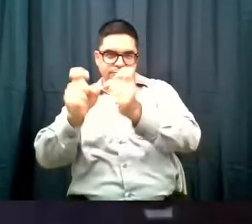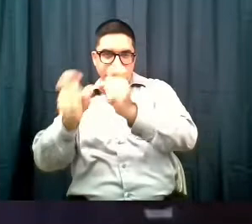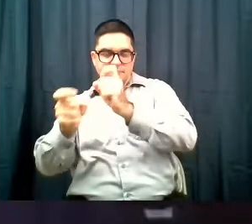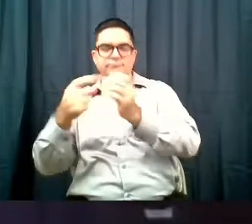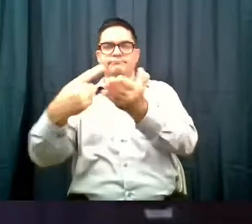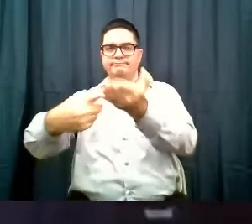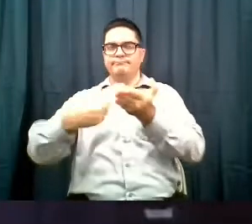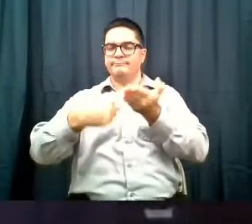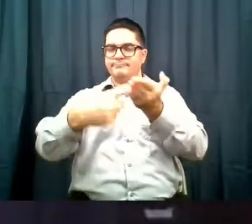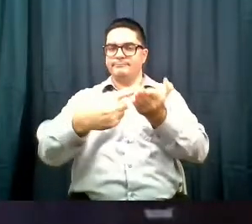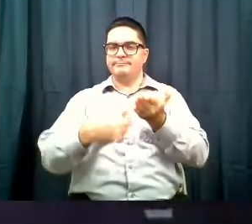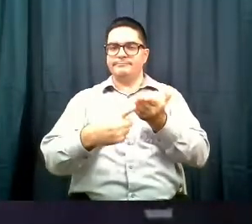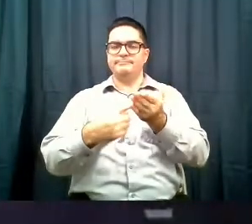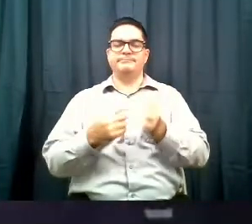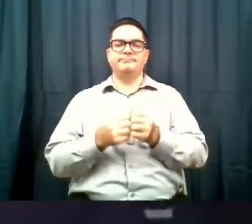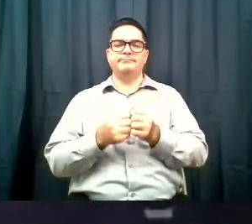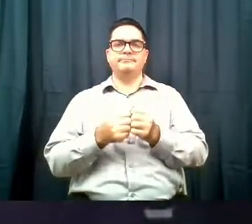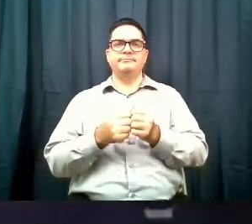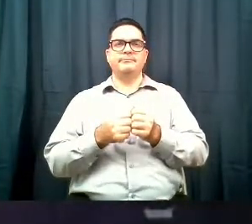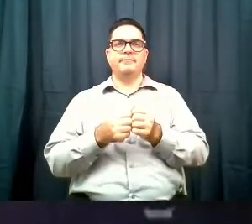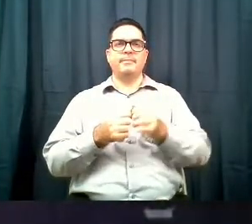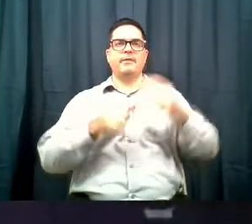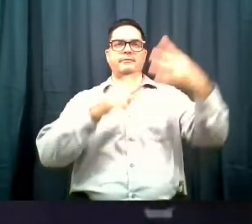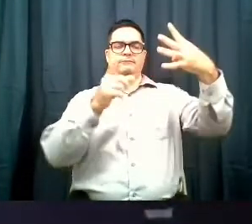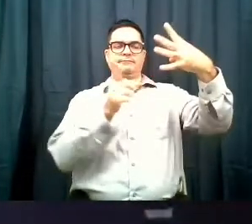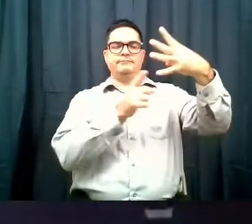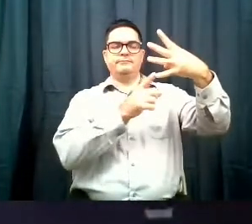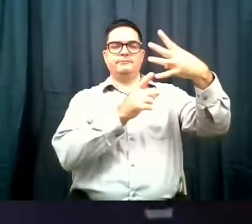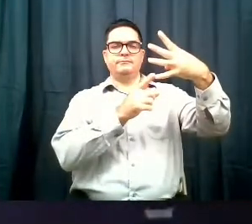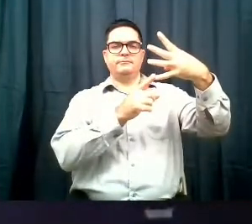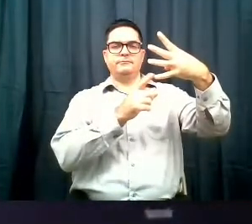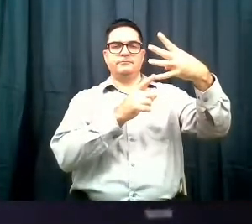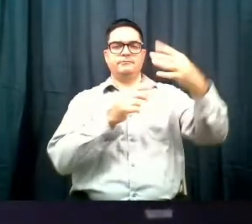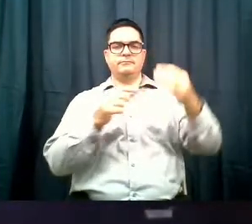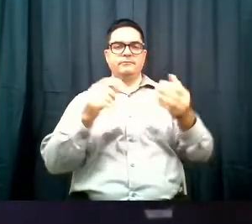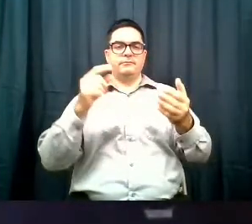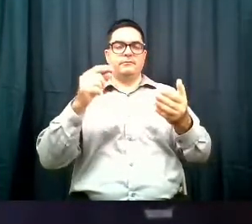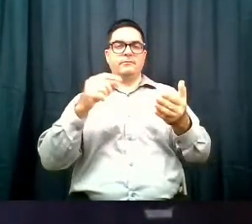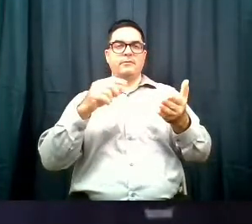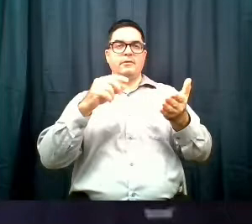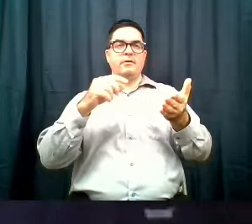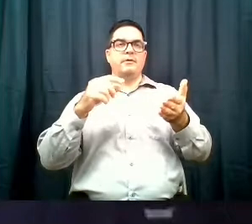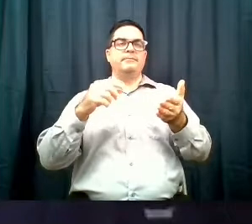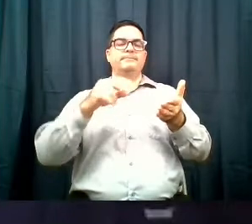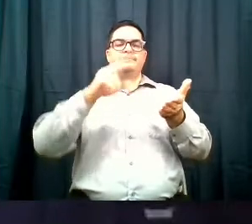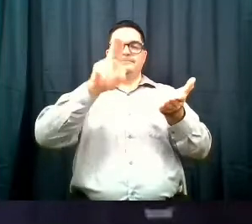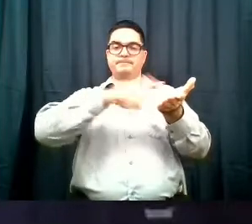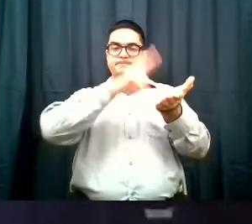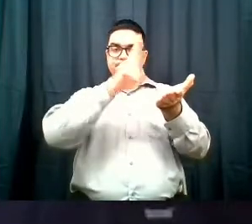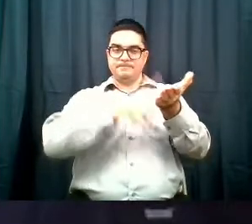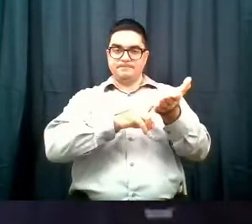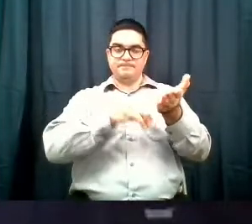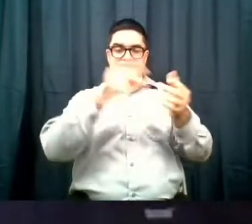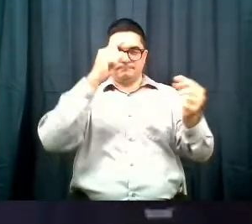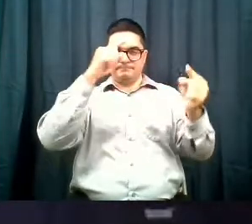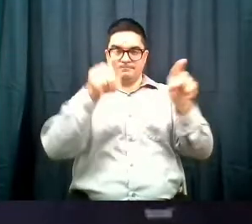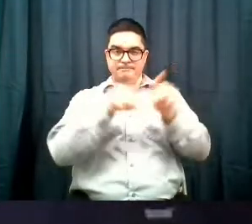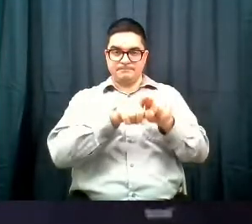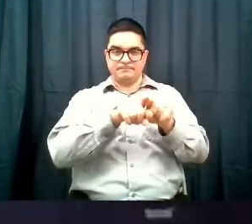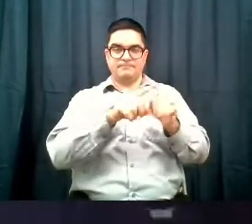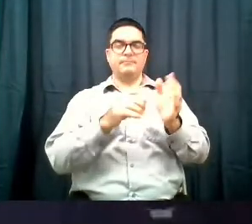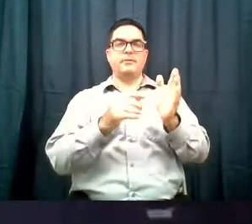and motion. Fourth item will be contract review under Section 204B of